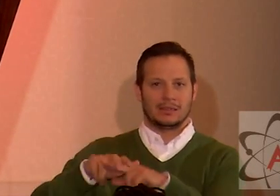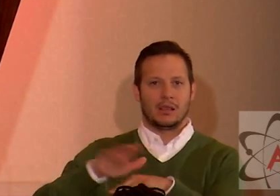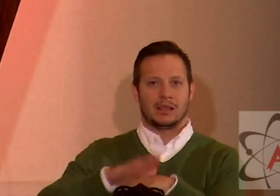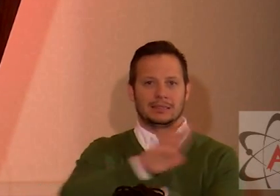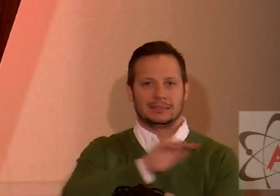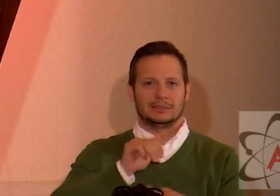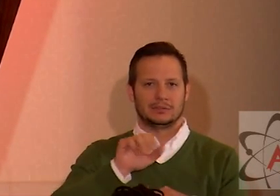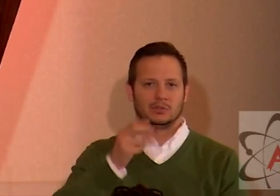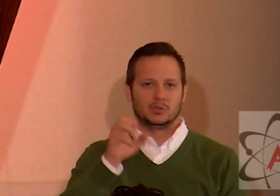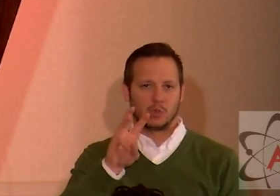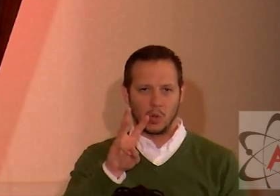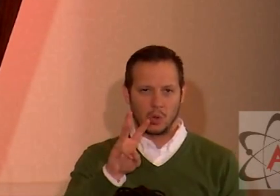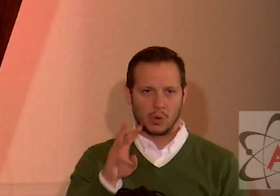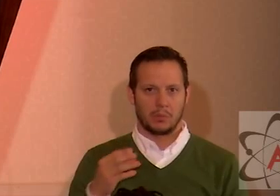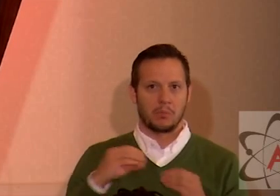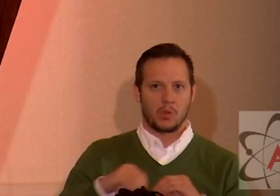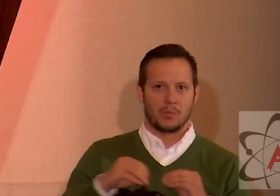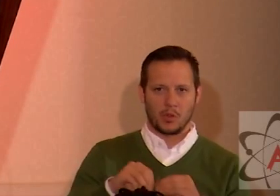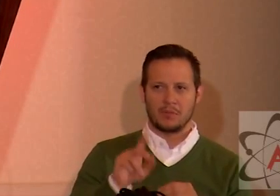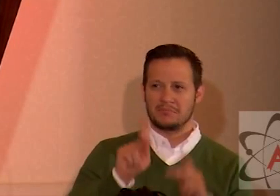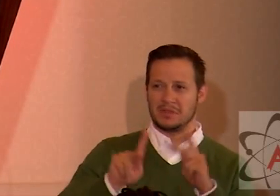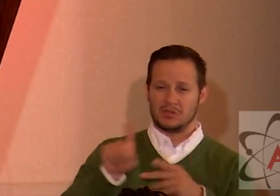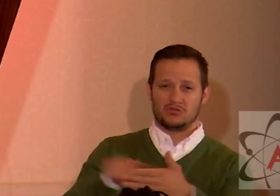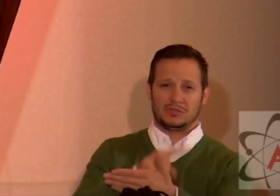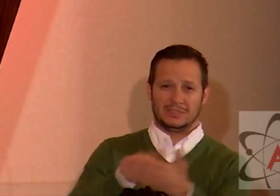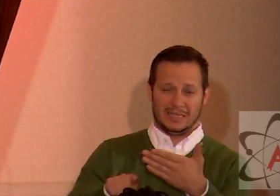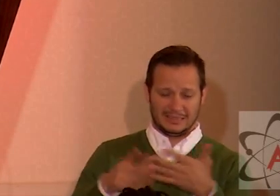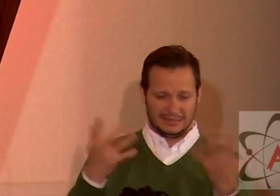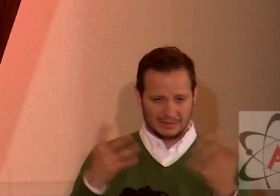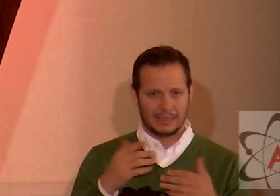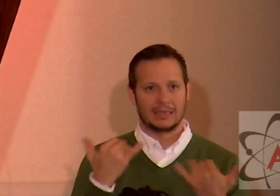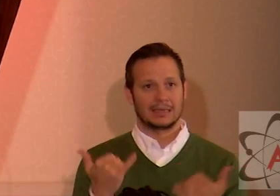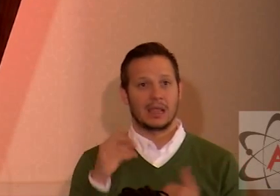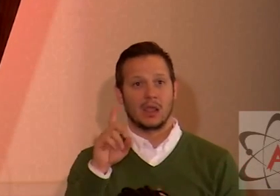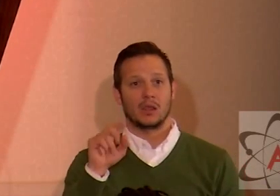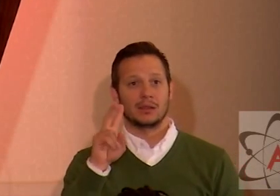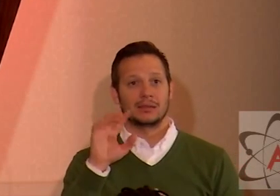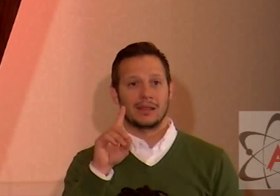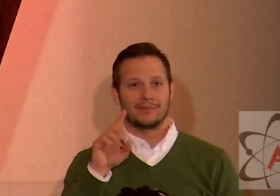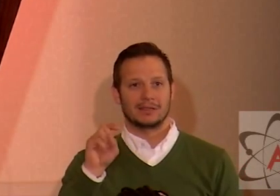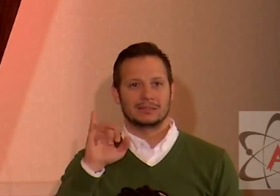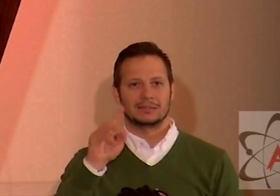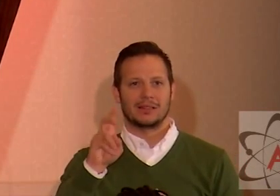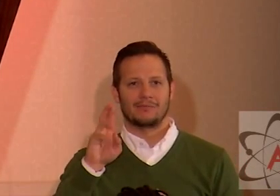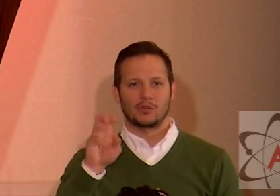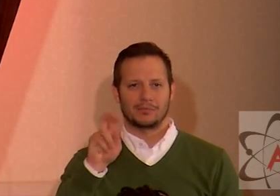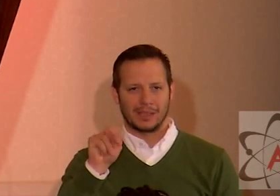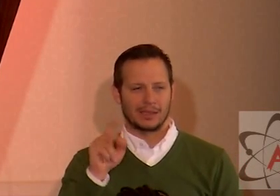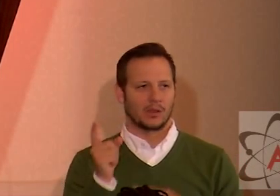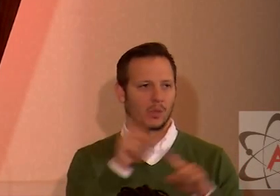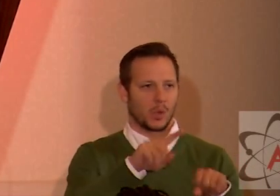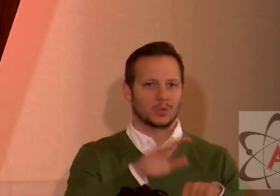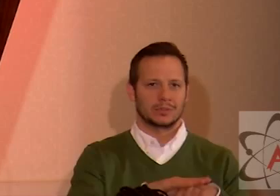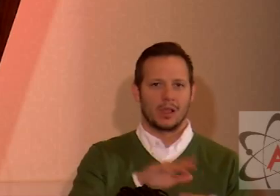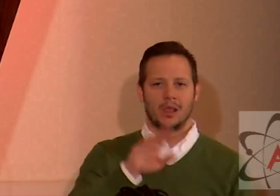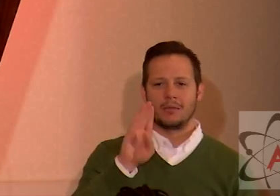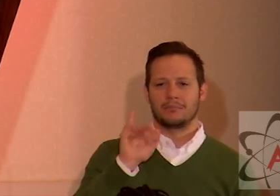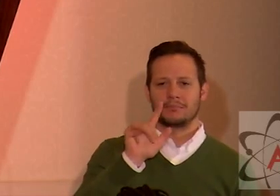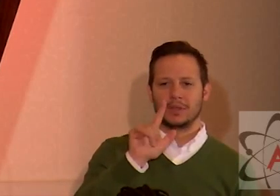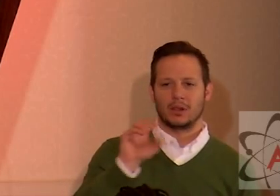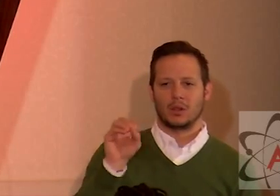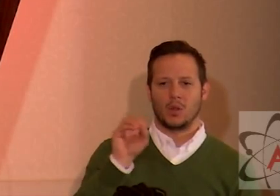And now the change is David Silverman goes and kicks the behind of Bill O'Reilly on Bill's